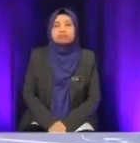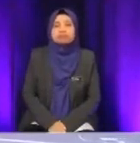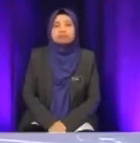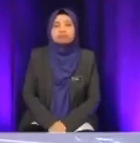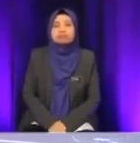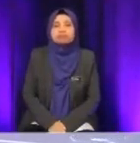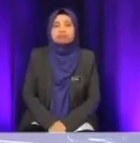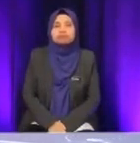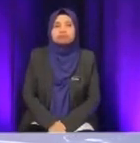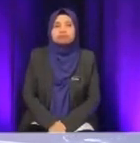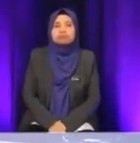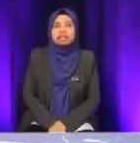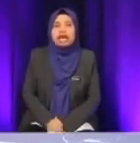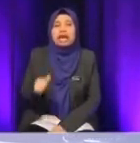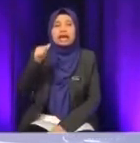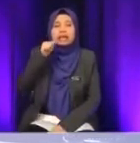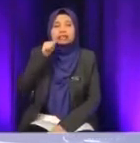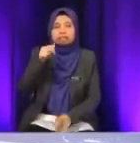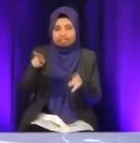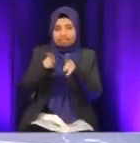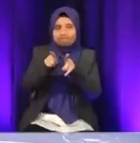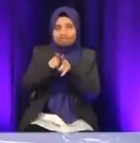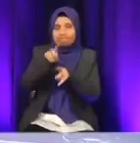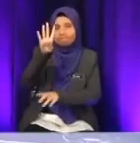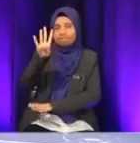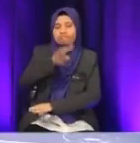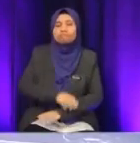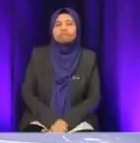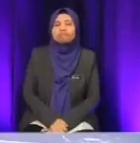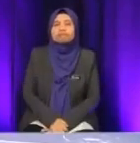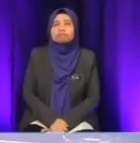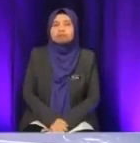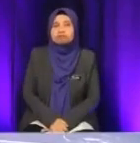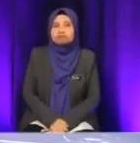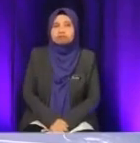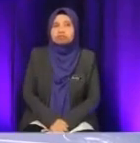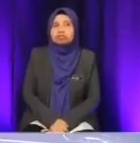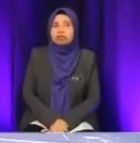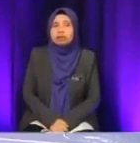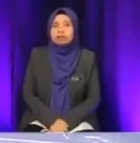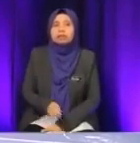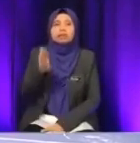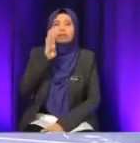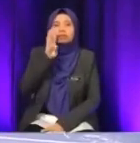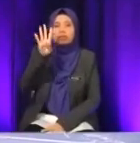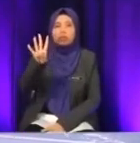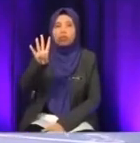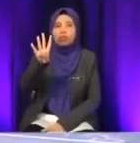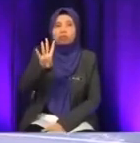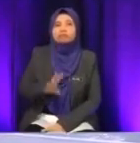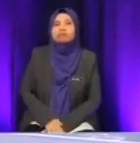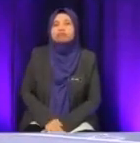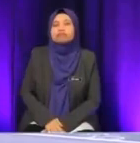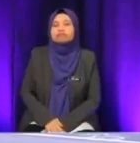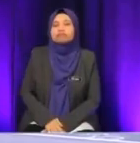And Anne also has four sticks. Wow, good job, Anne. And lastly, Bella also has four sticks. They are equal